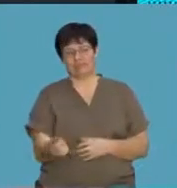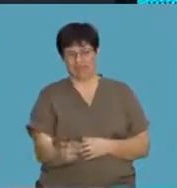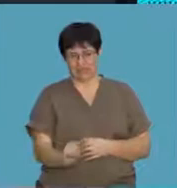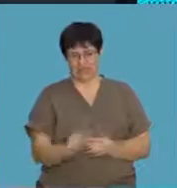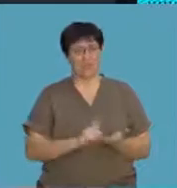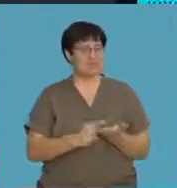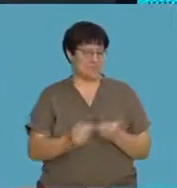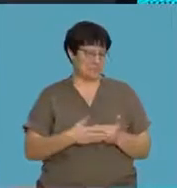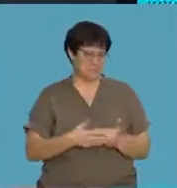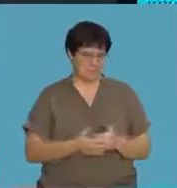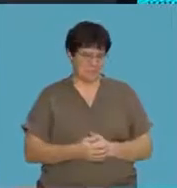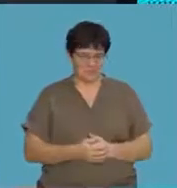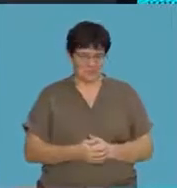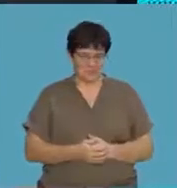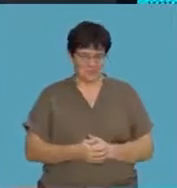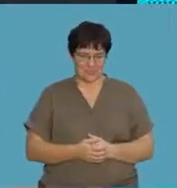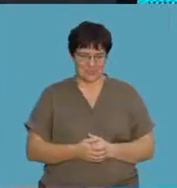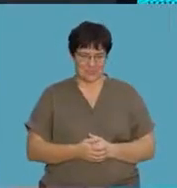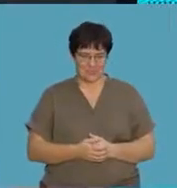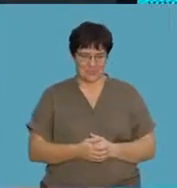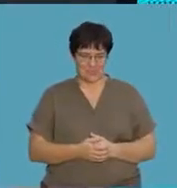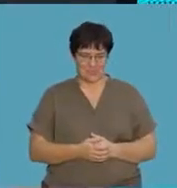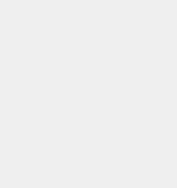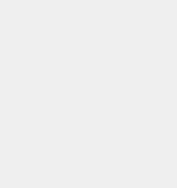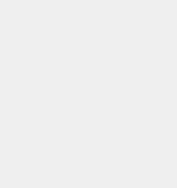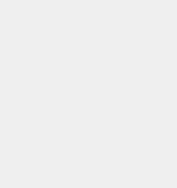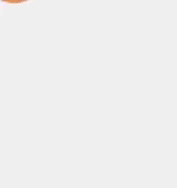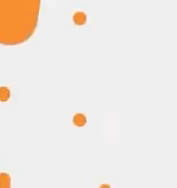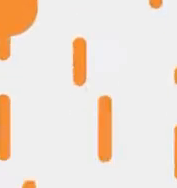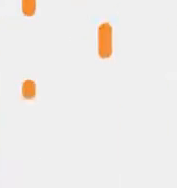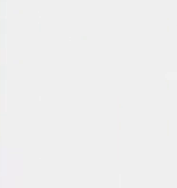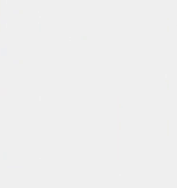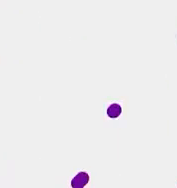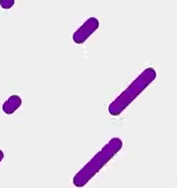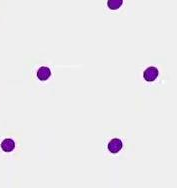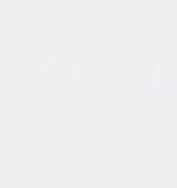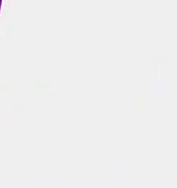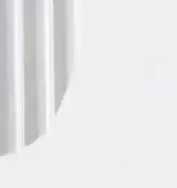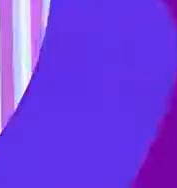second segment where we take the discussion further. Let's take a short break for now.